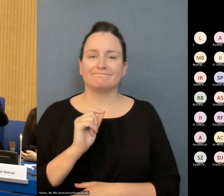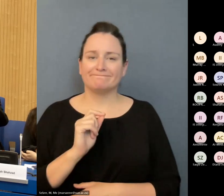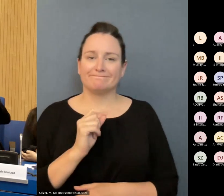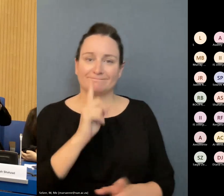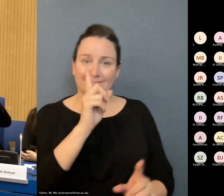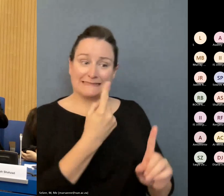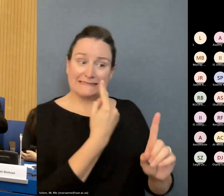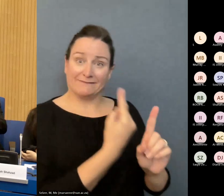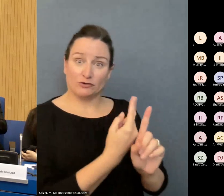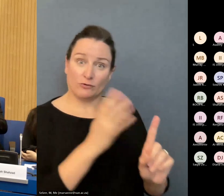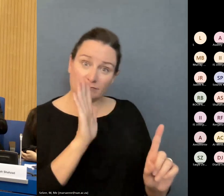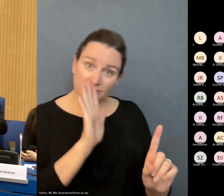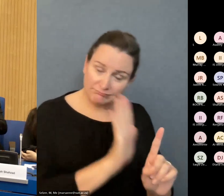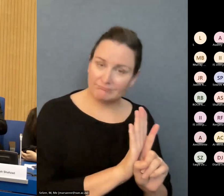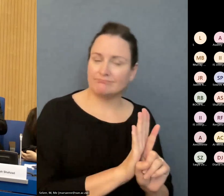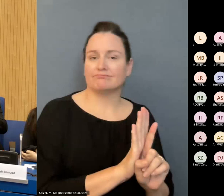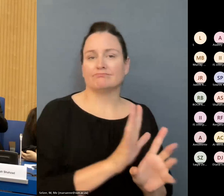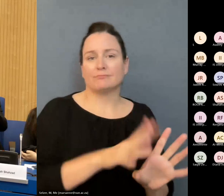some five